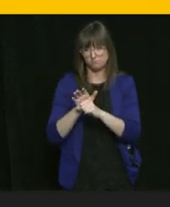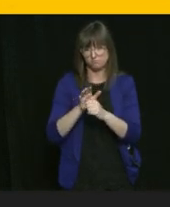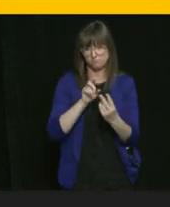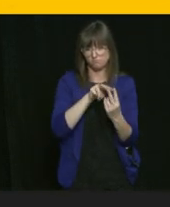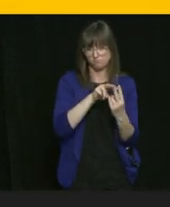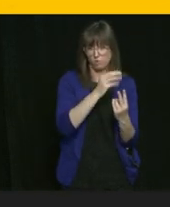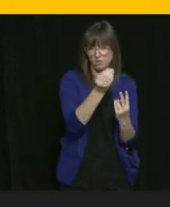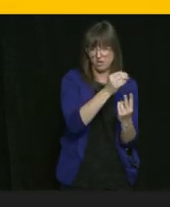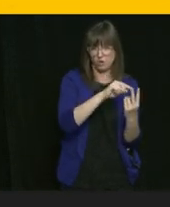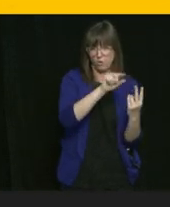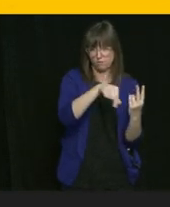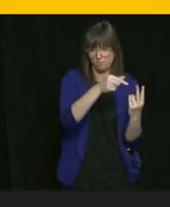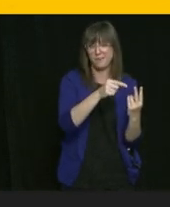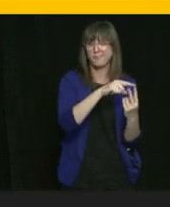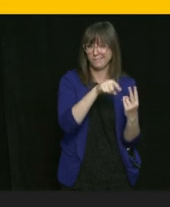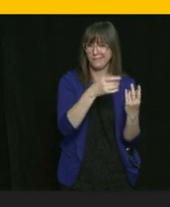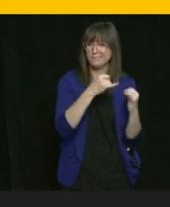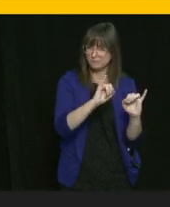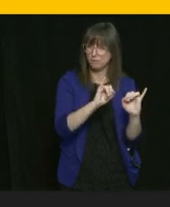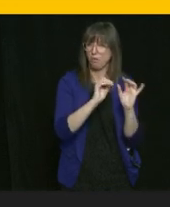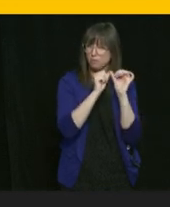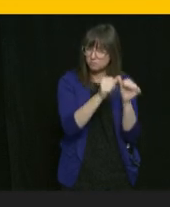to account for the majority of cases.